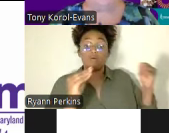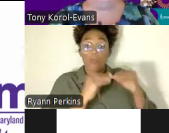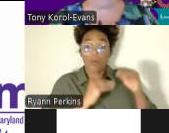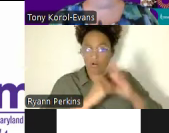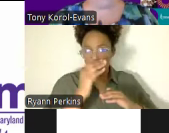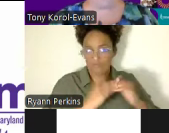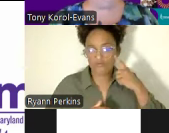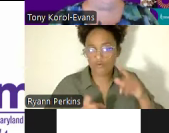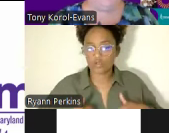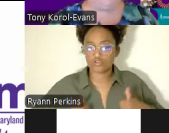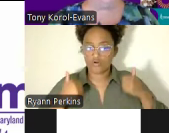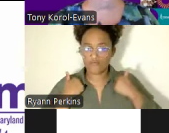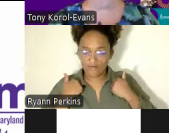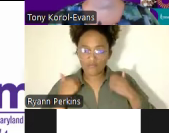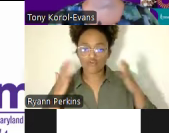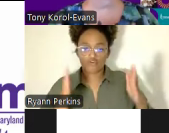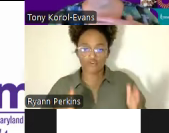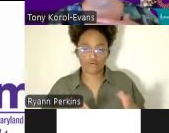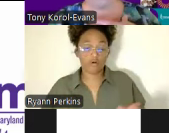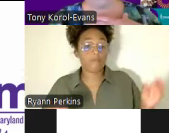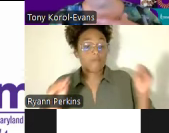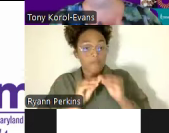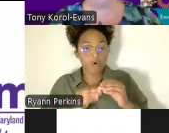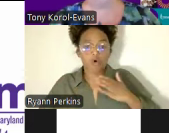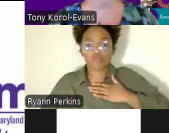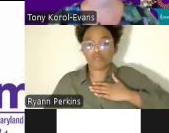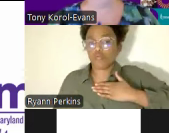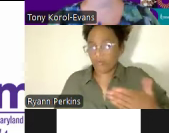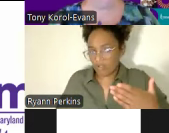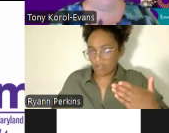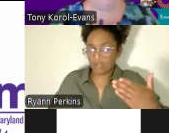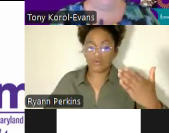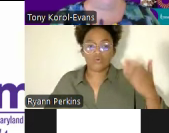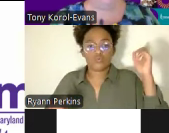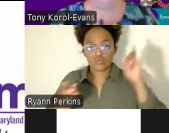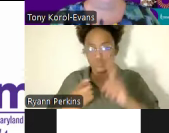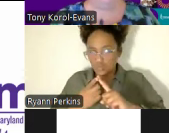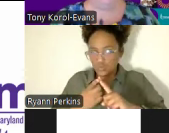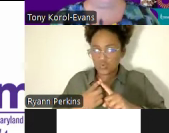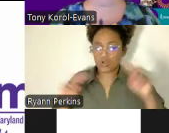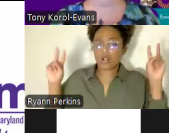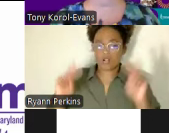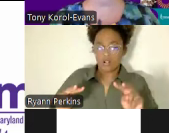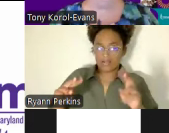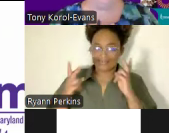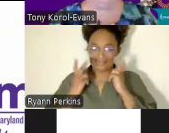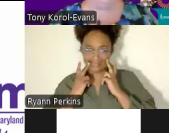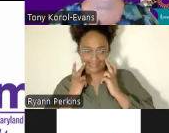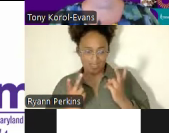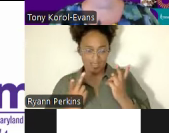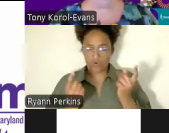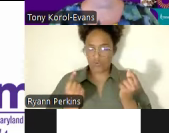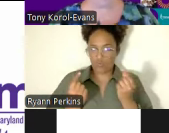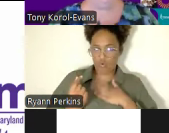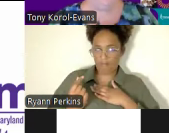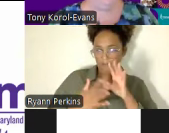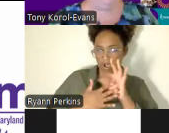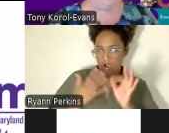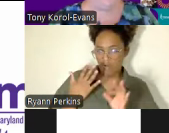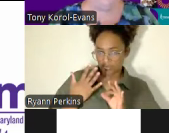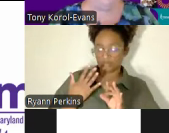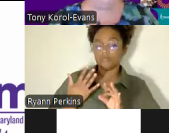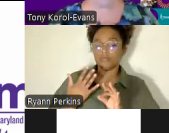comfortable, more willing to look at options, and definitely more